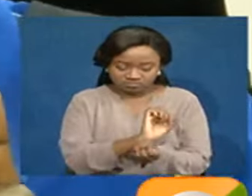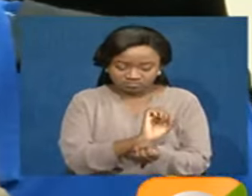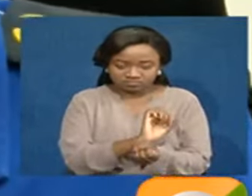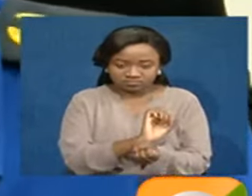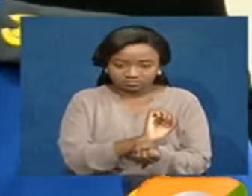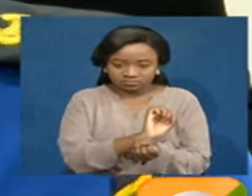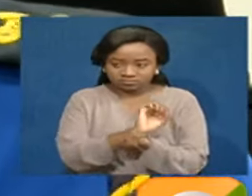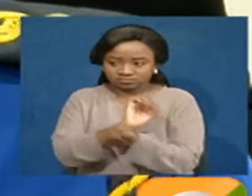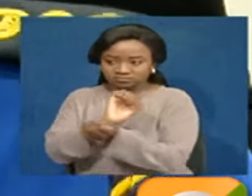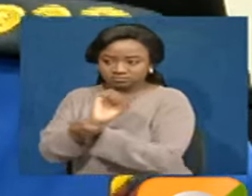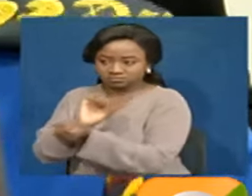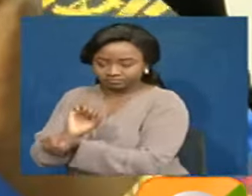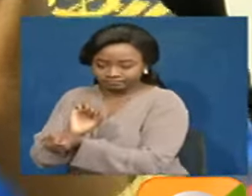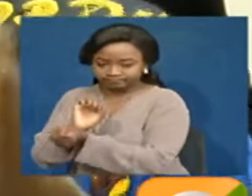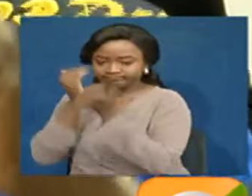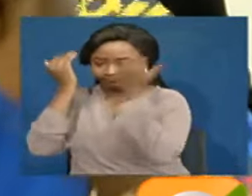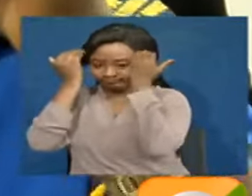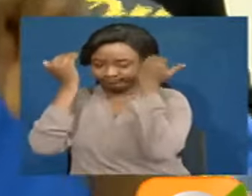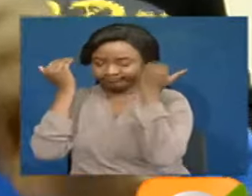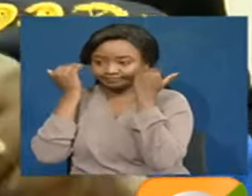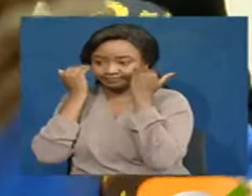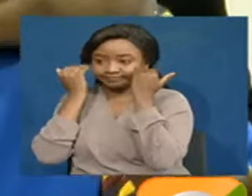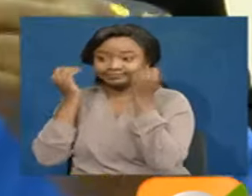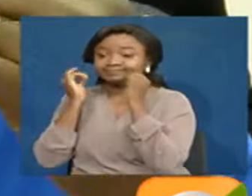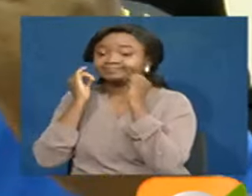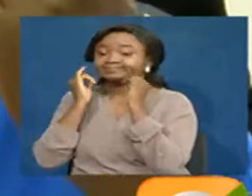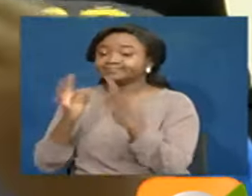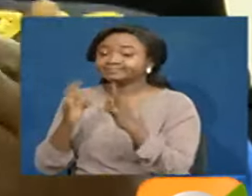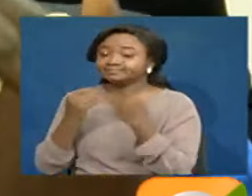take to the court. If there is